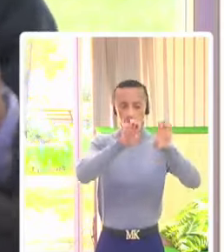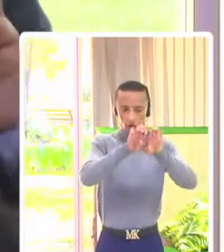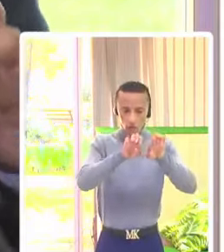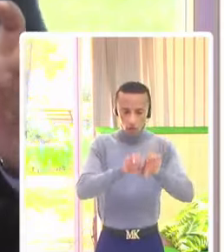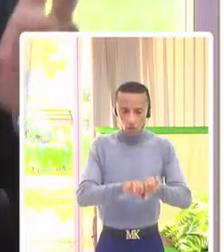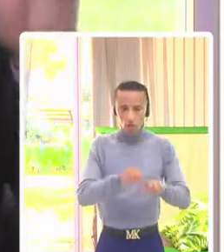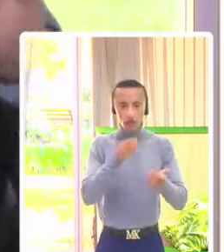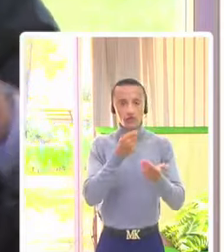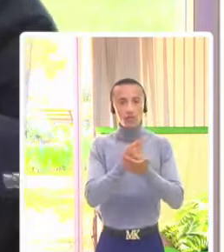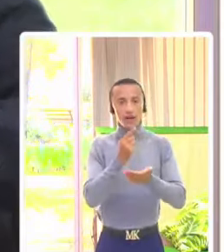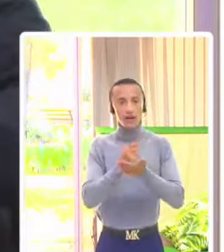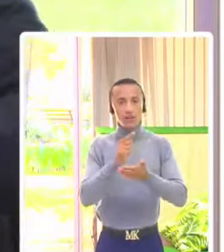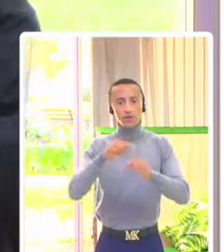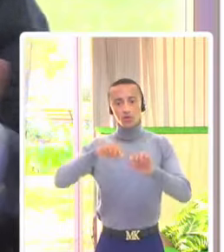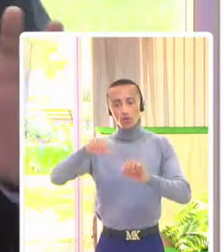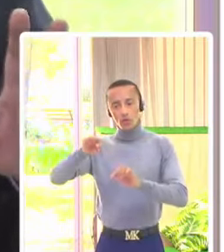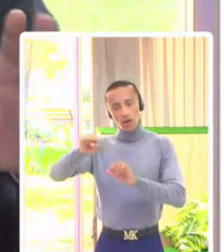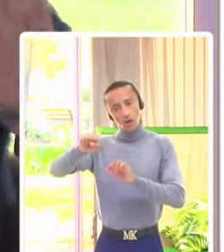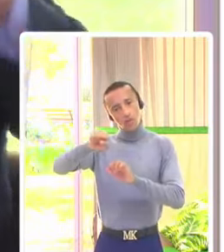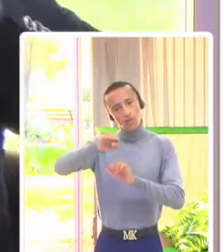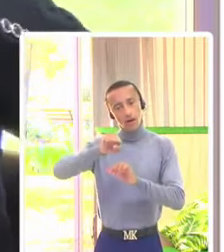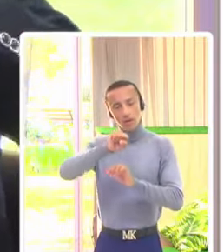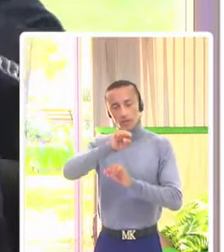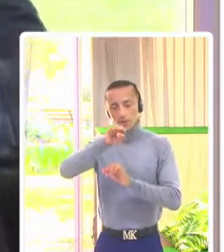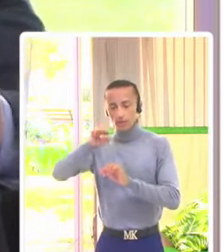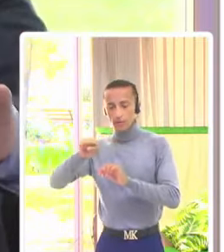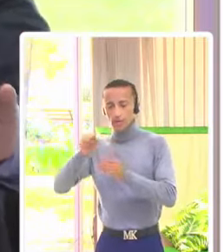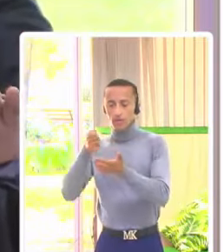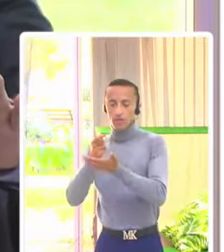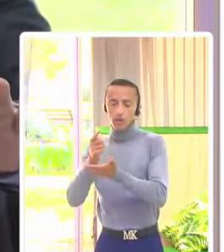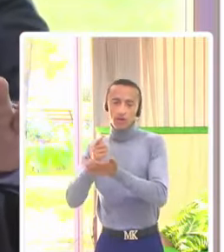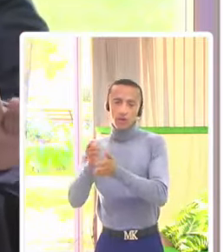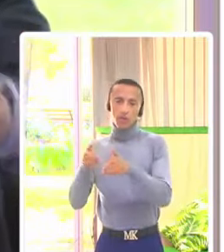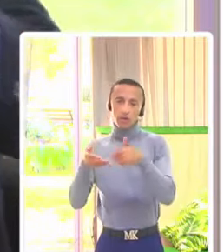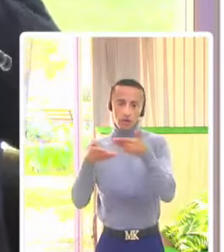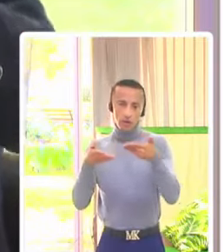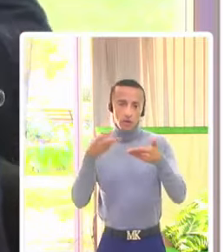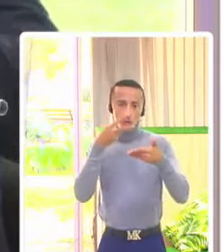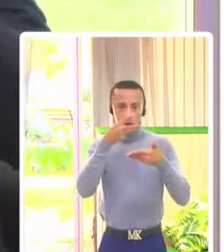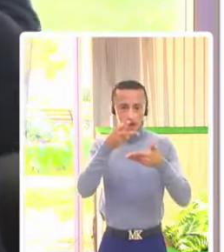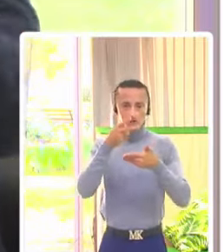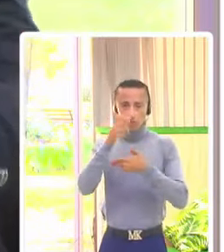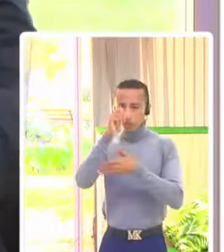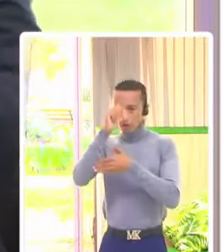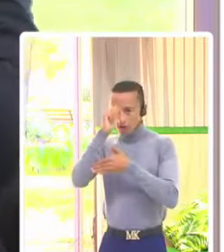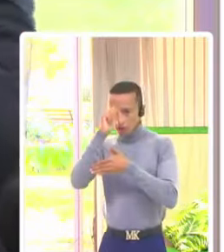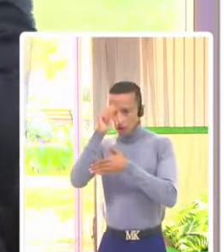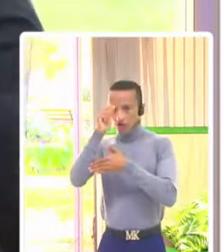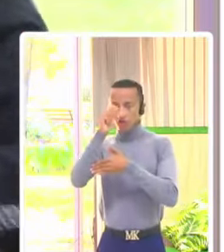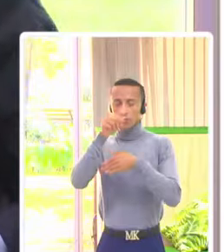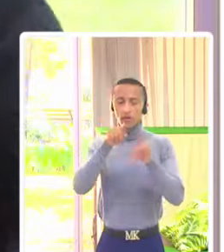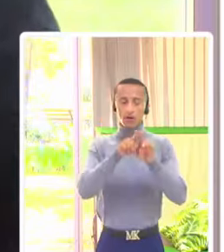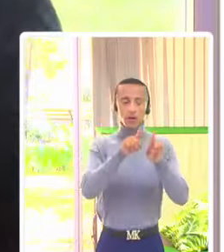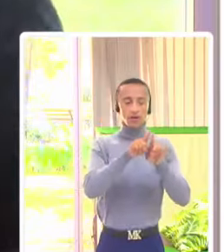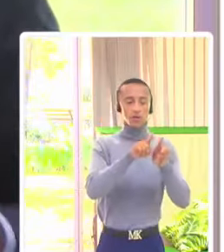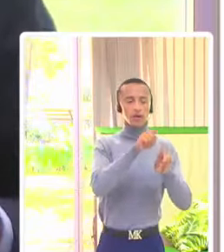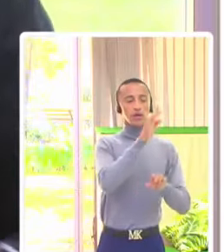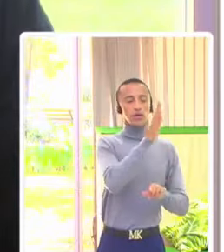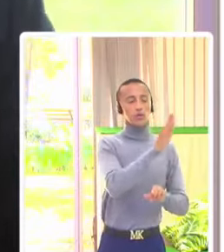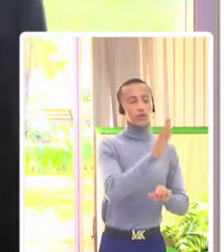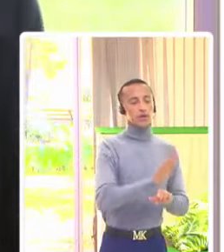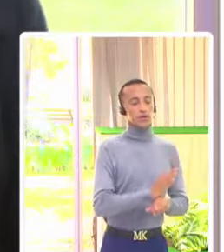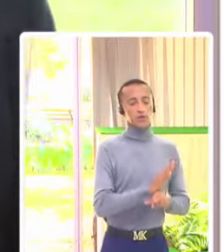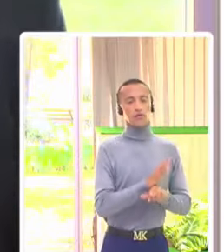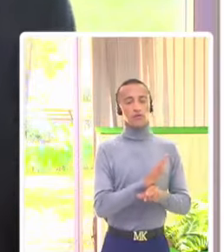And in that, I think India and Brazil are exactly on the same page. The implementation, there are differences.